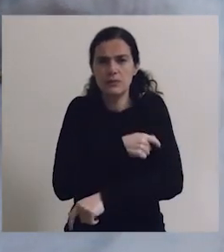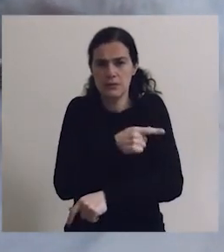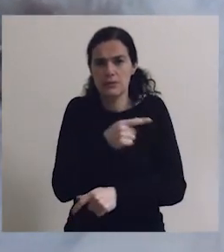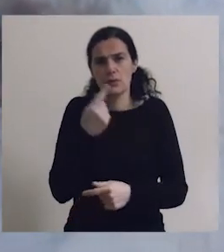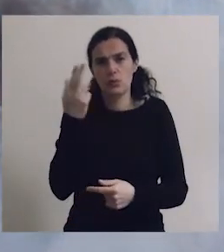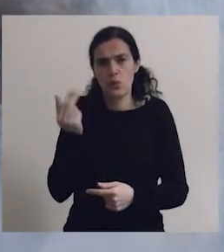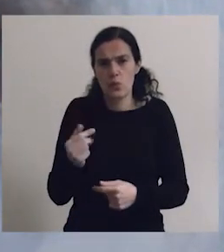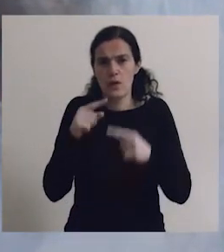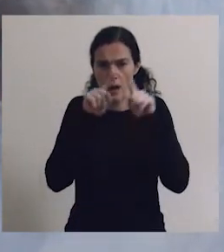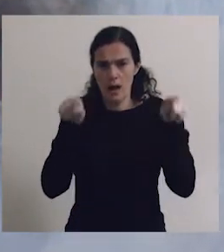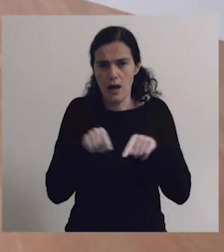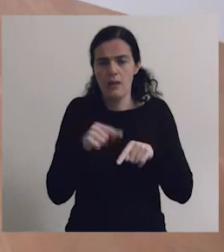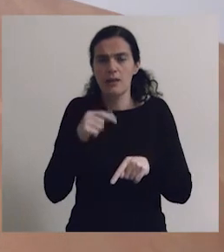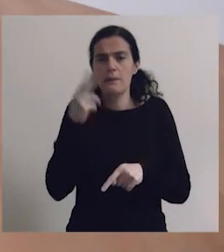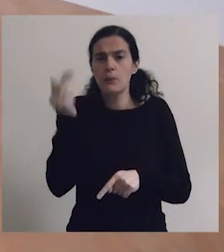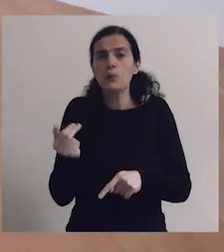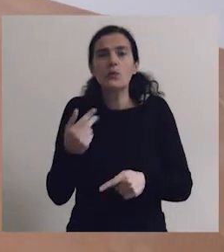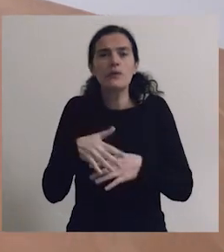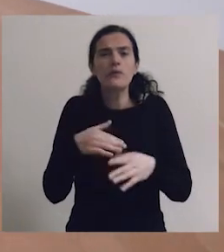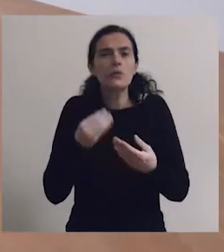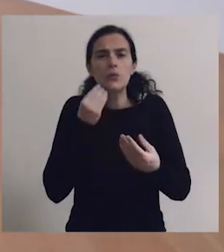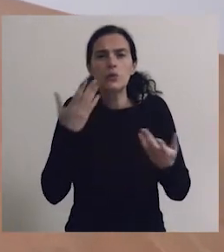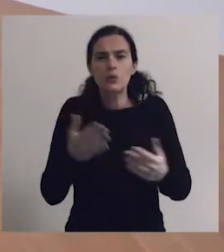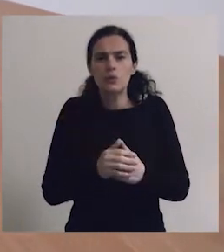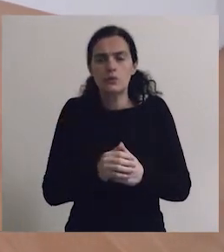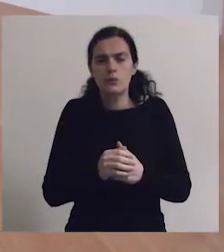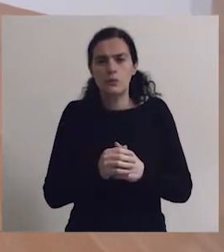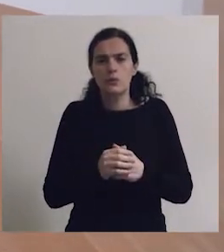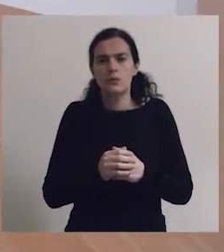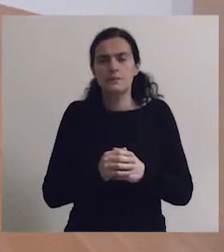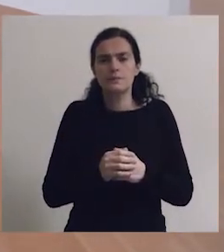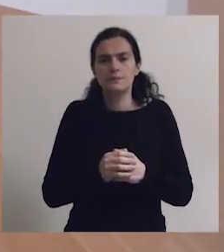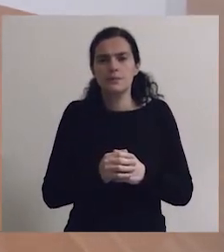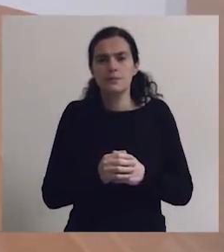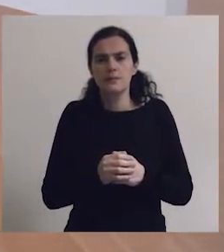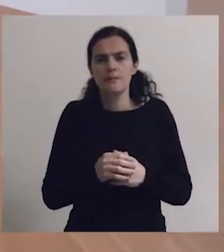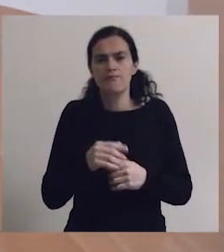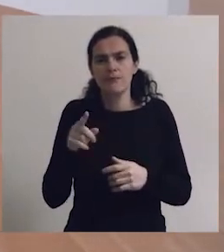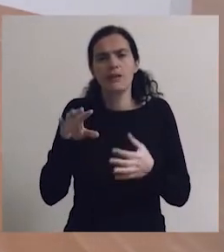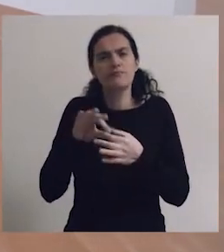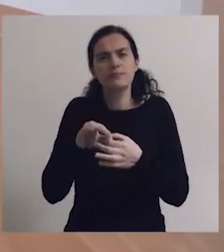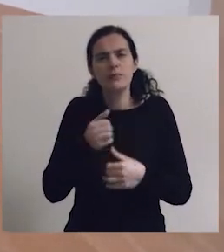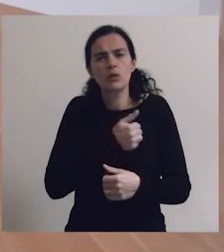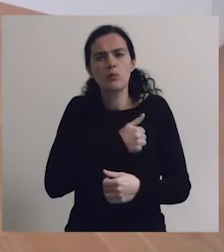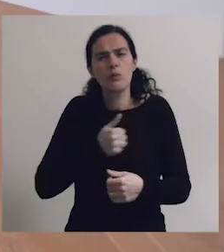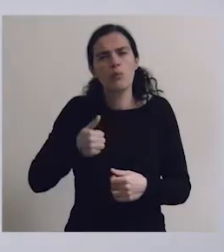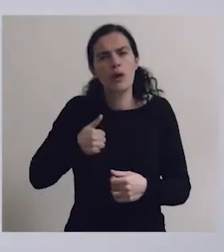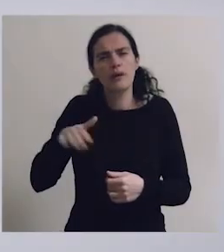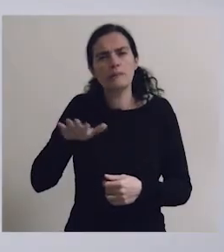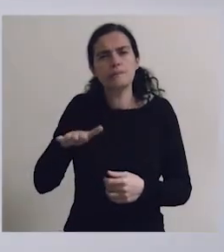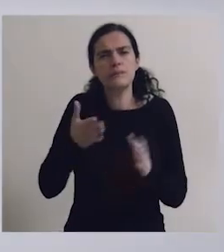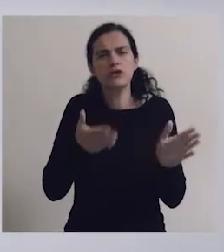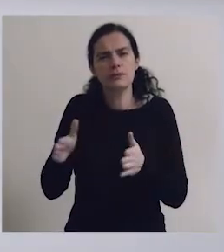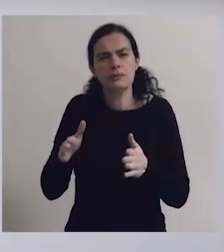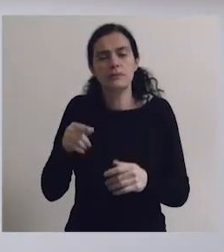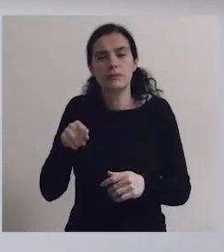of the representation of the painting. This painting was done for, quote-unquote, the Polish chapter.